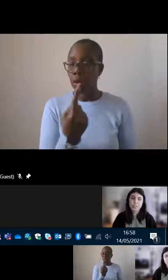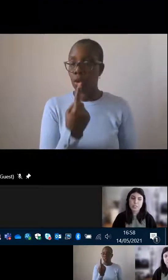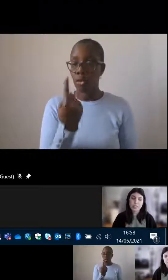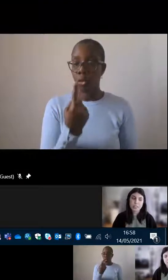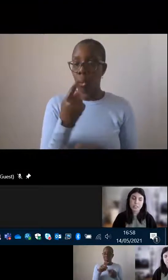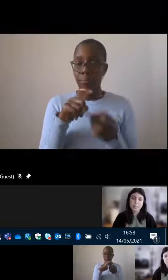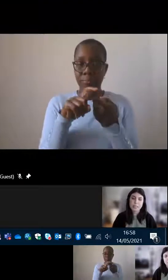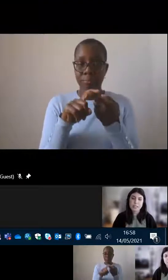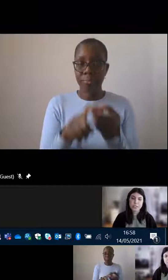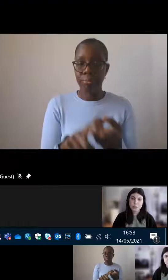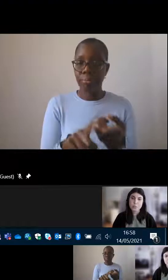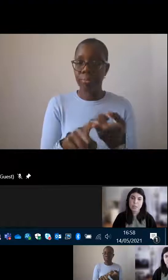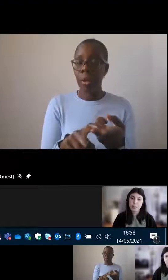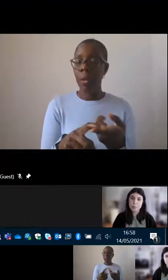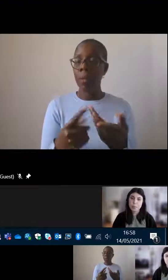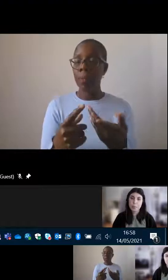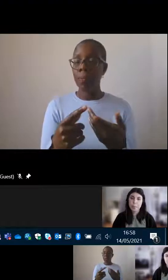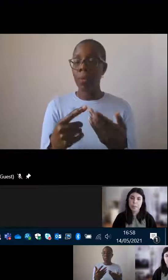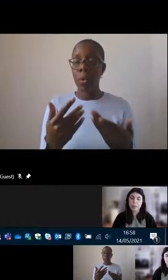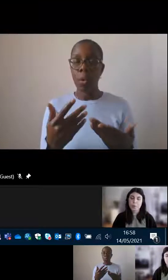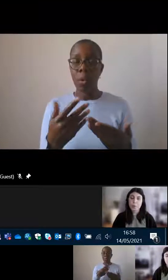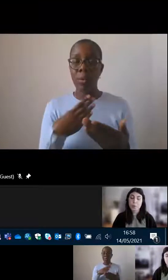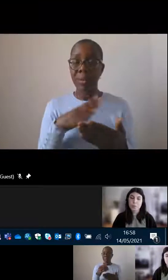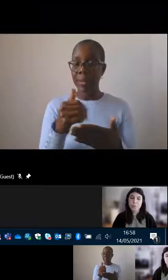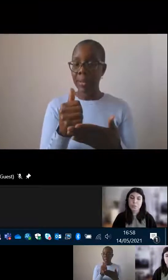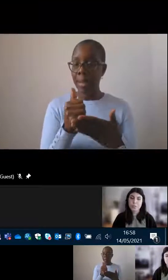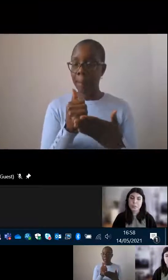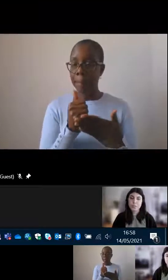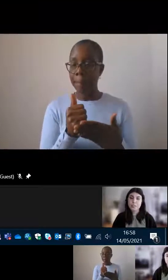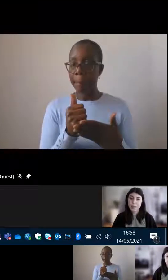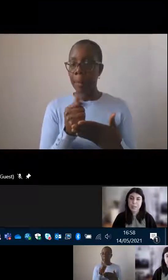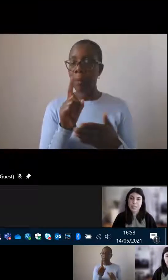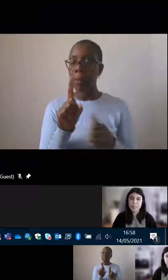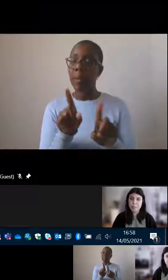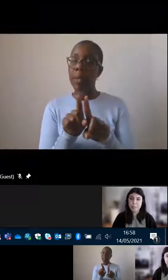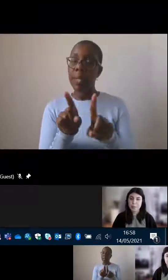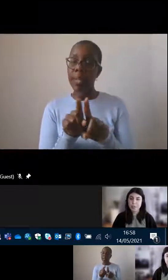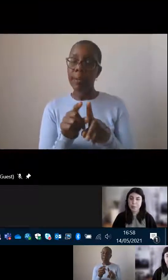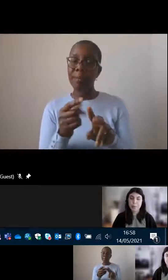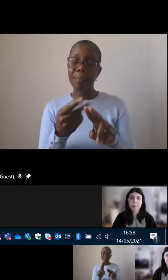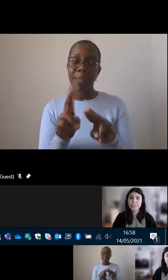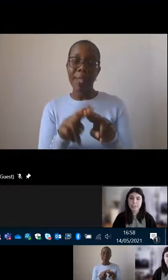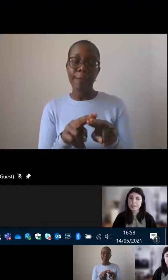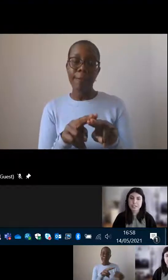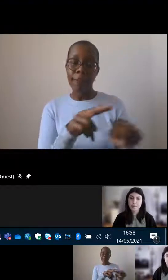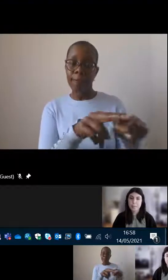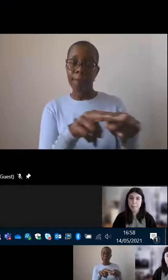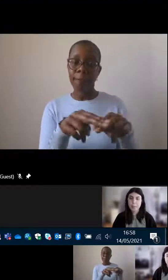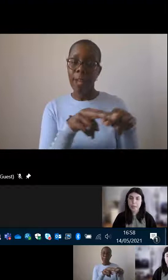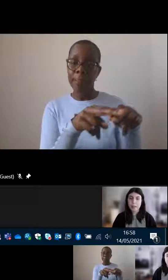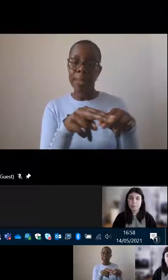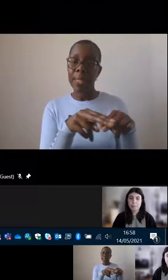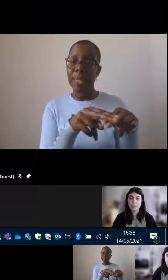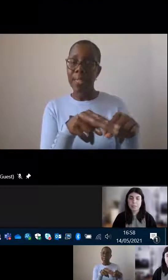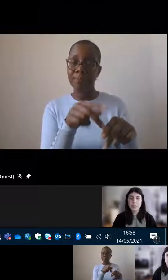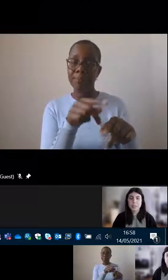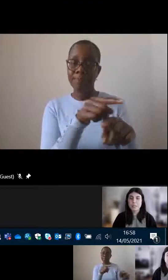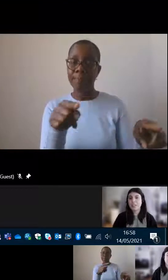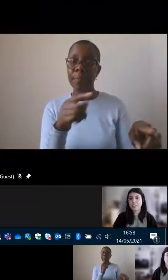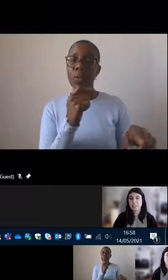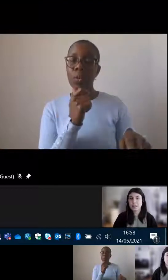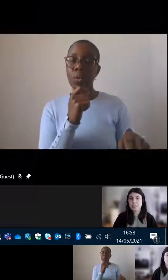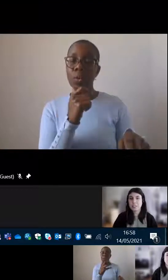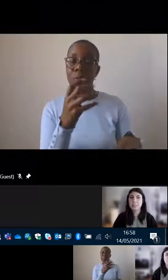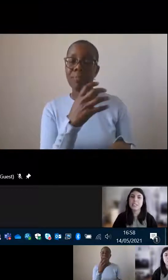or you're just feeling like you might need some help, but also if you're a family member or a friend that's